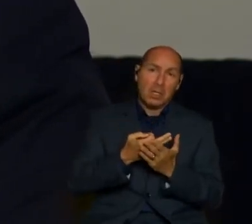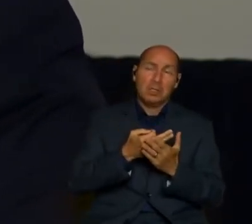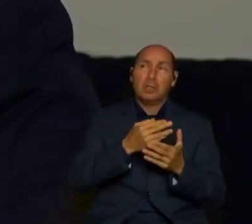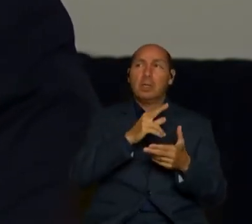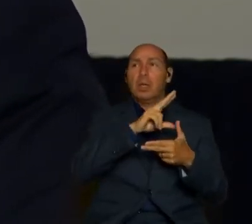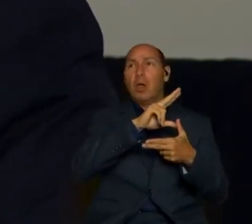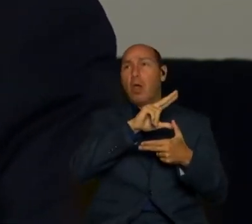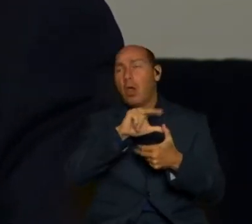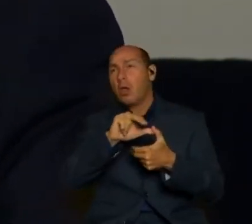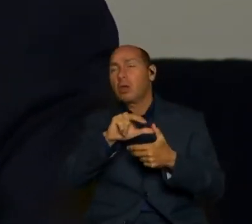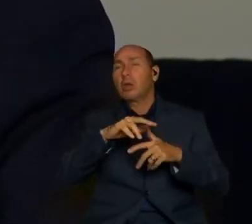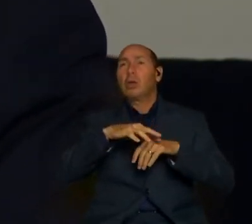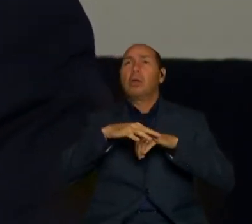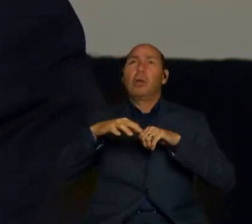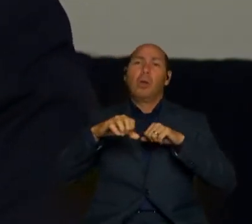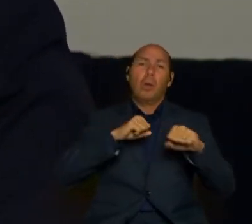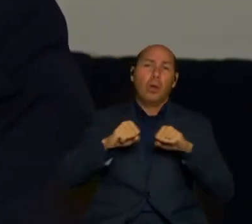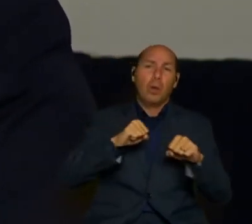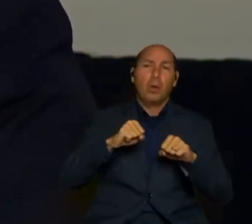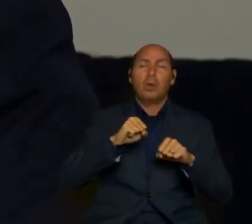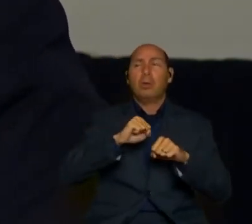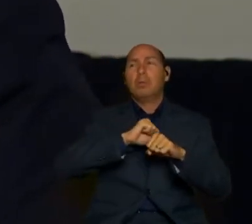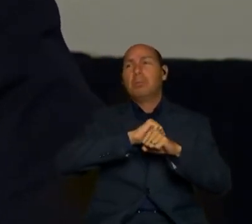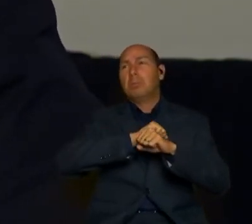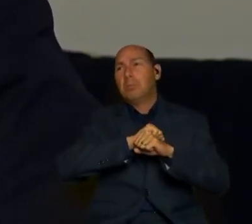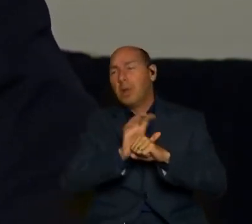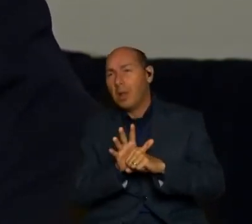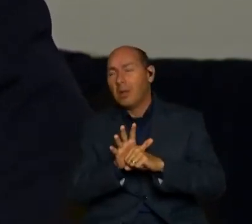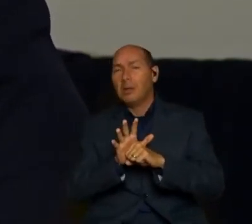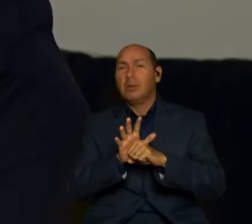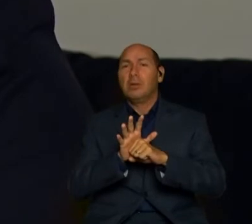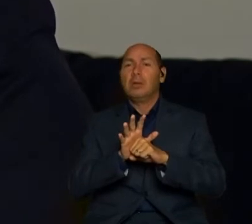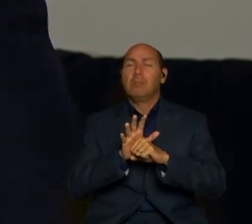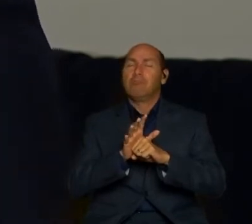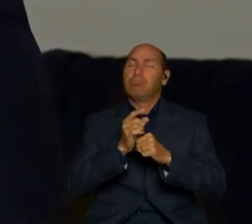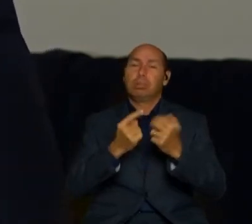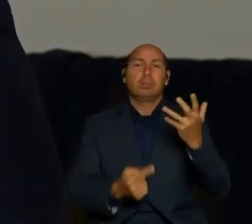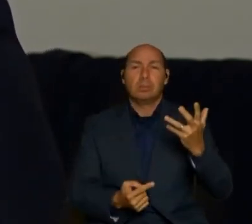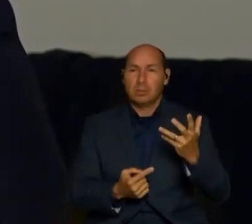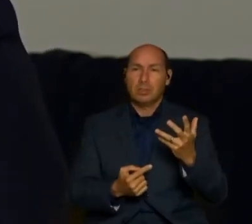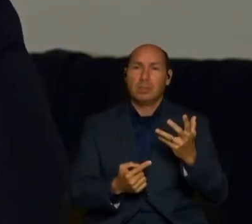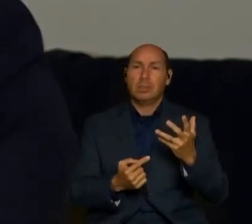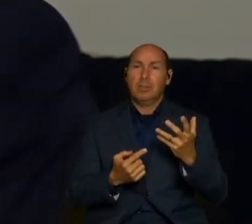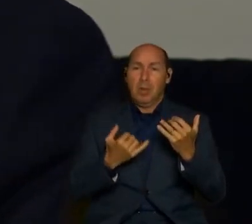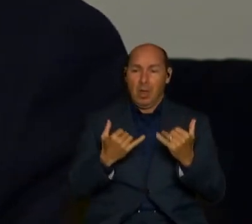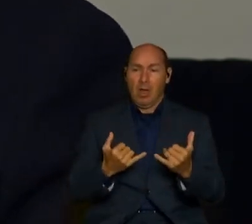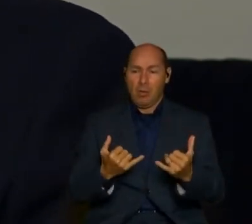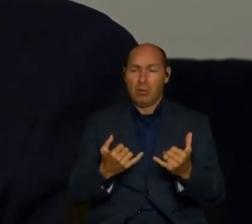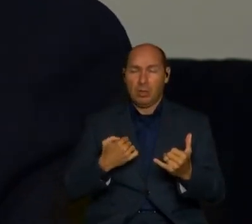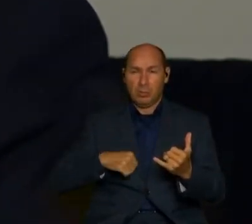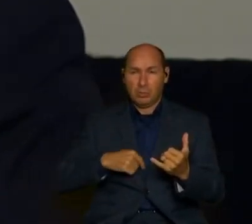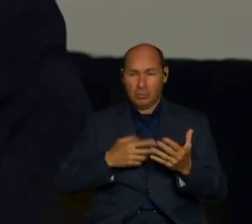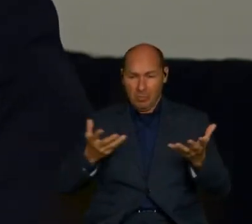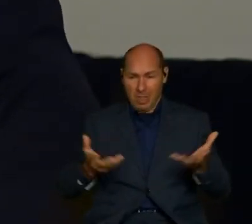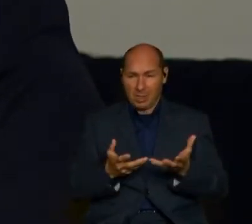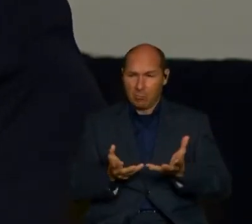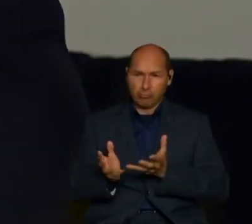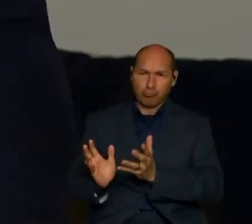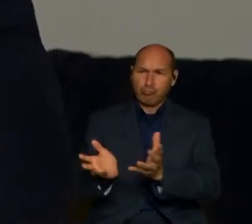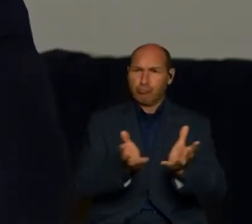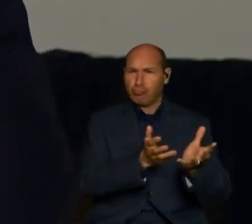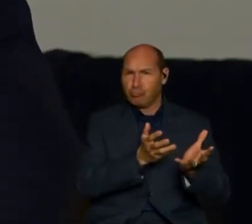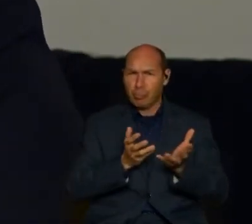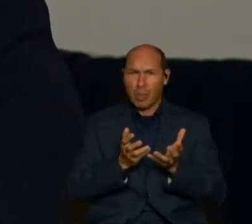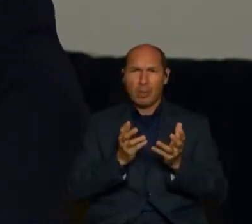and earthquakes and pandemic and everything. So the fact that we're merely having this conversation, the fact that